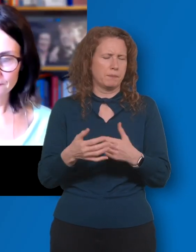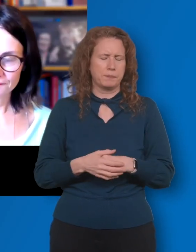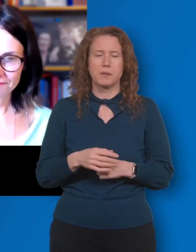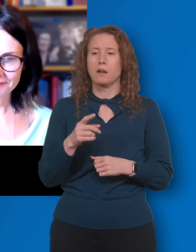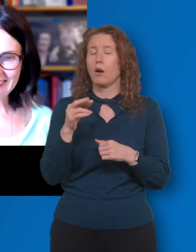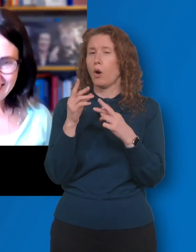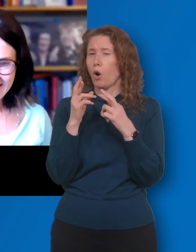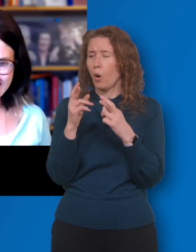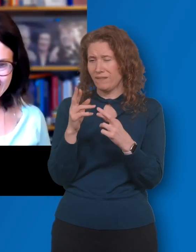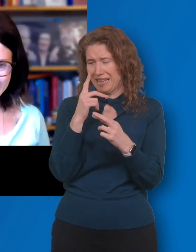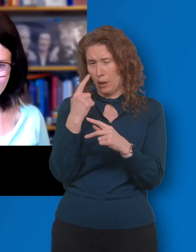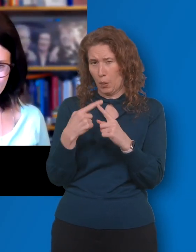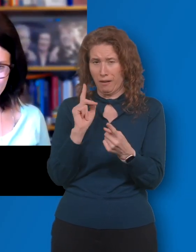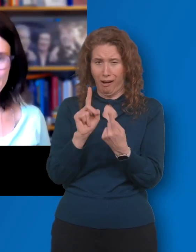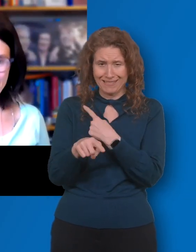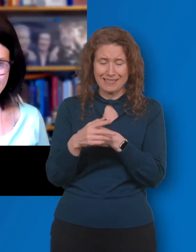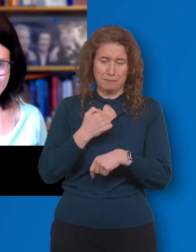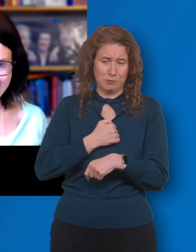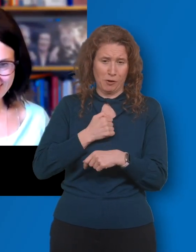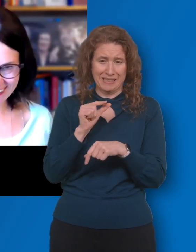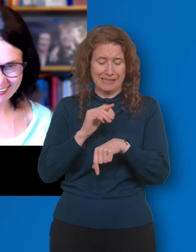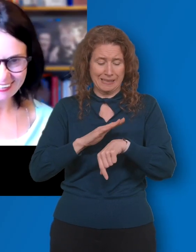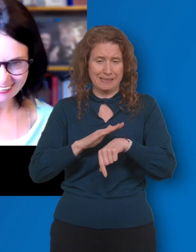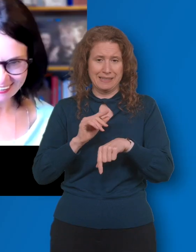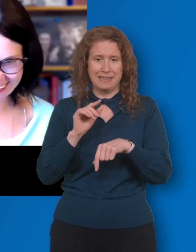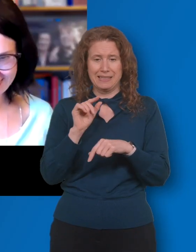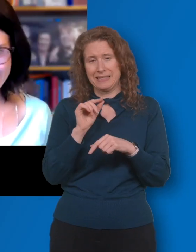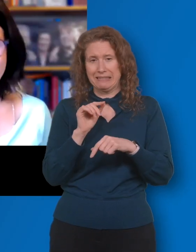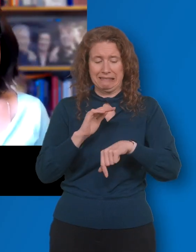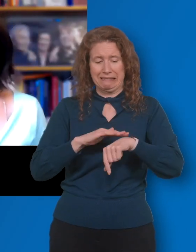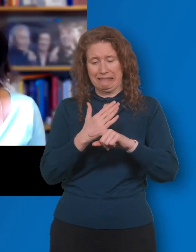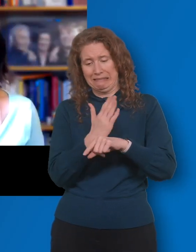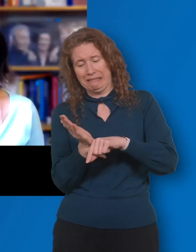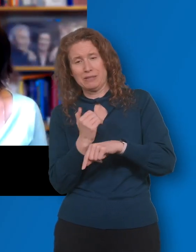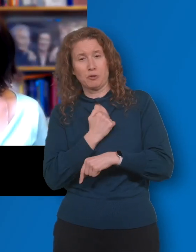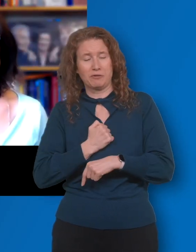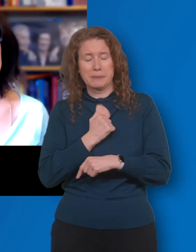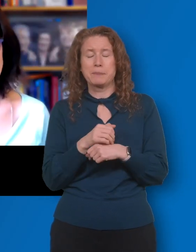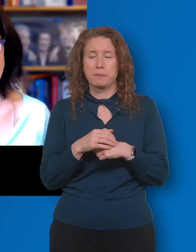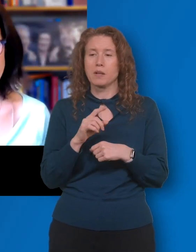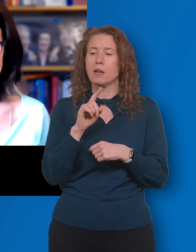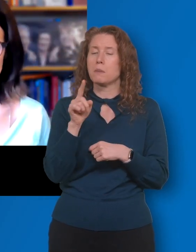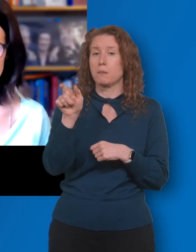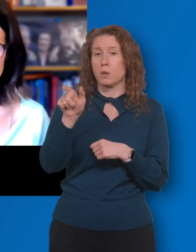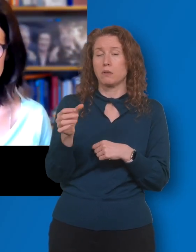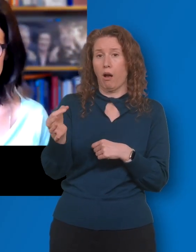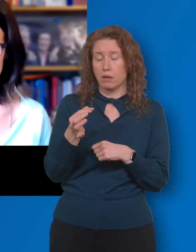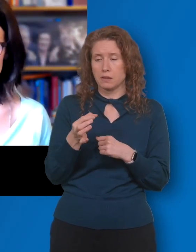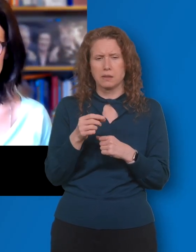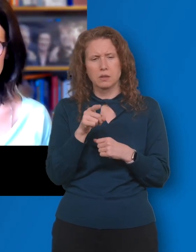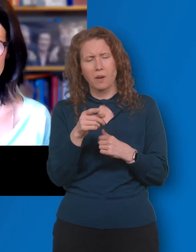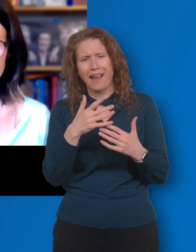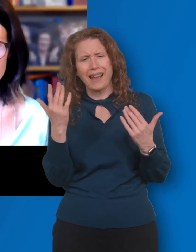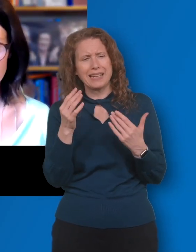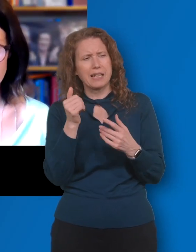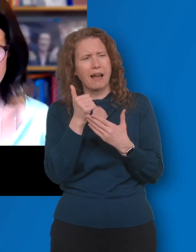squeeze a quick answer in. So forgive me if this does require a longer answer. Somebody's asking do you have any particular advice, because this is